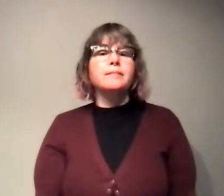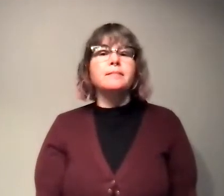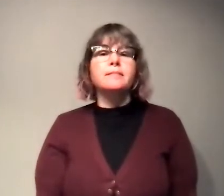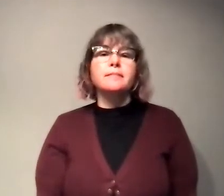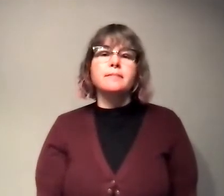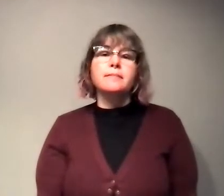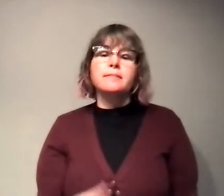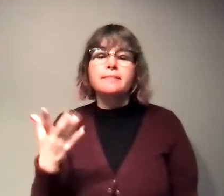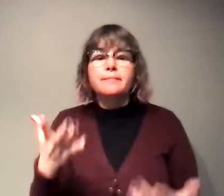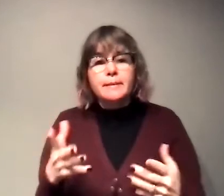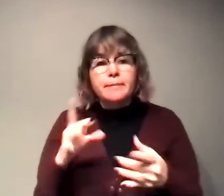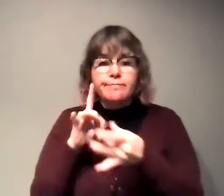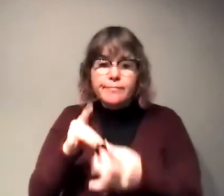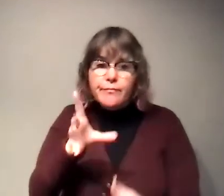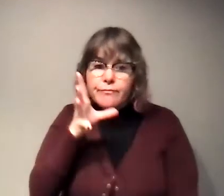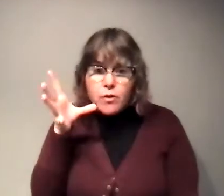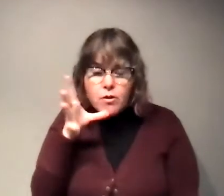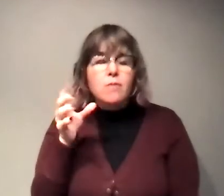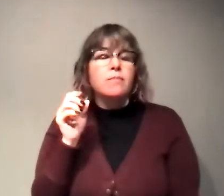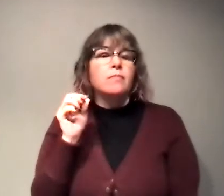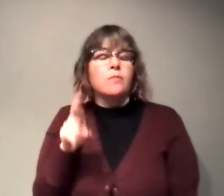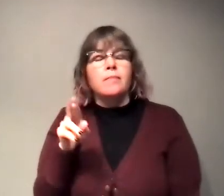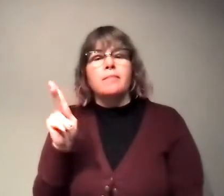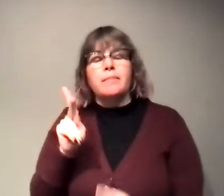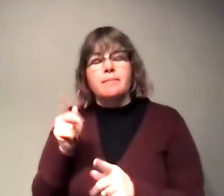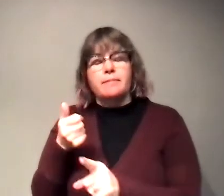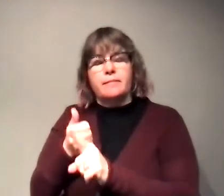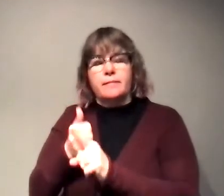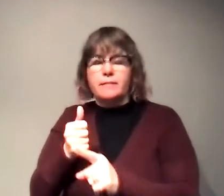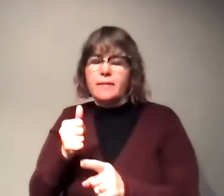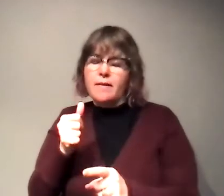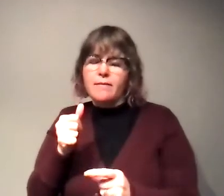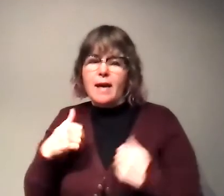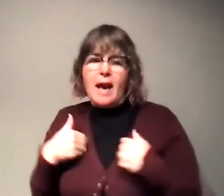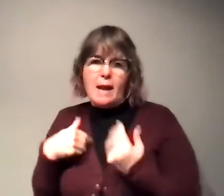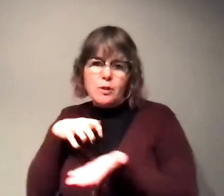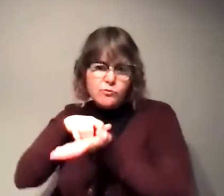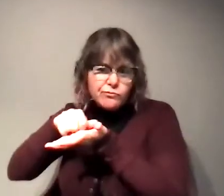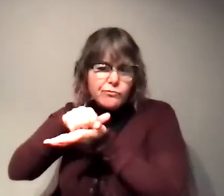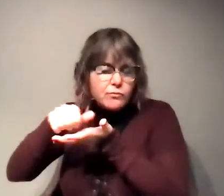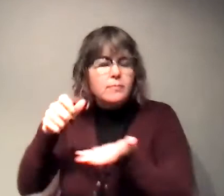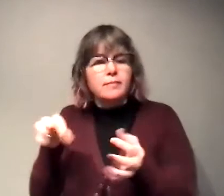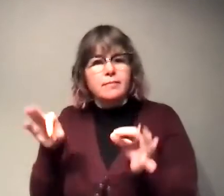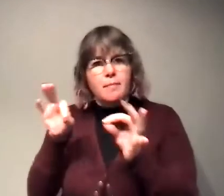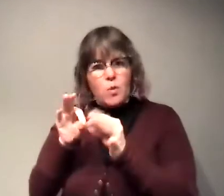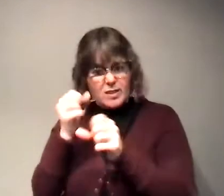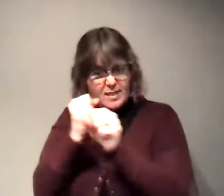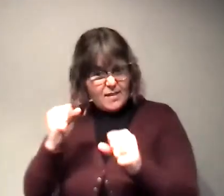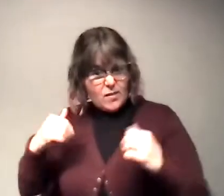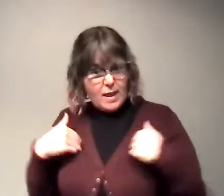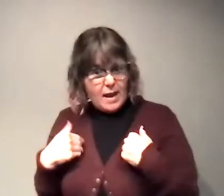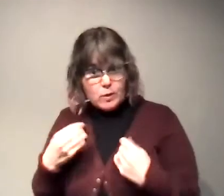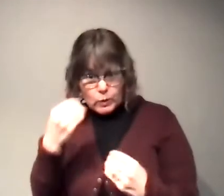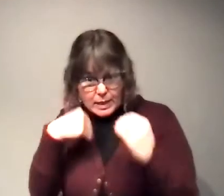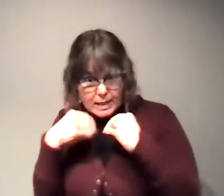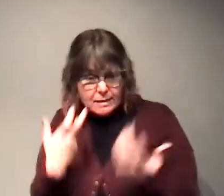maybe farmers or people that have animals that are grazing, we need to make sure we plant things that are going to be safe for those animals if they do eat